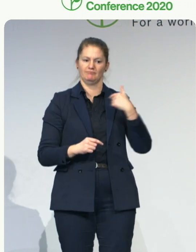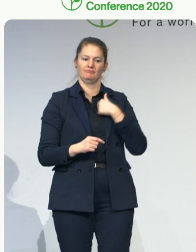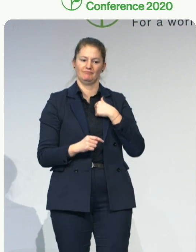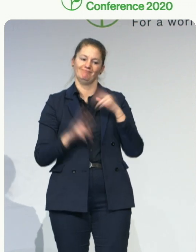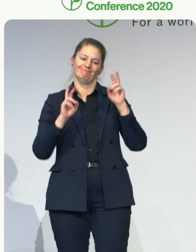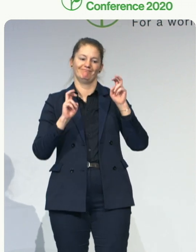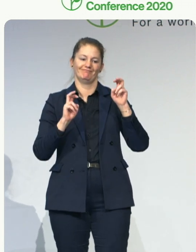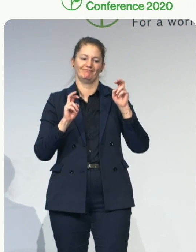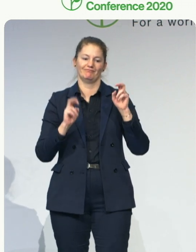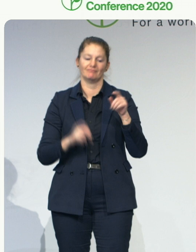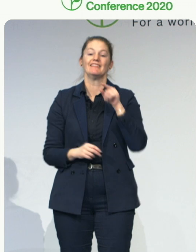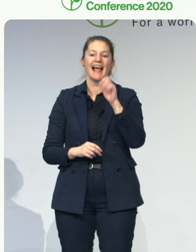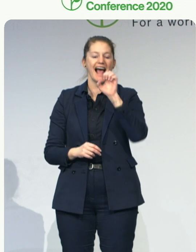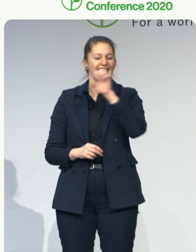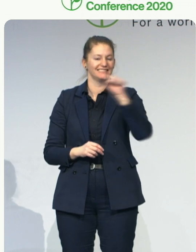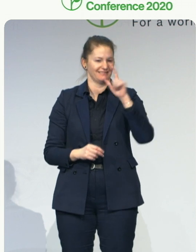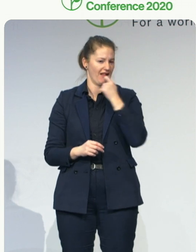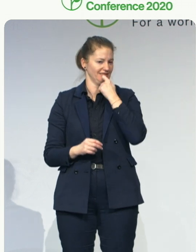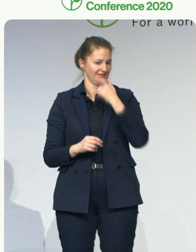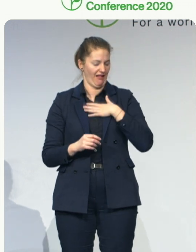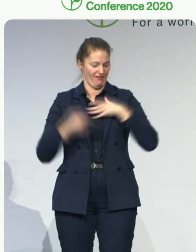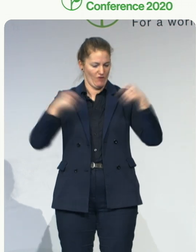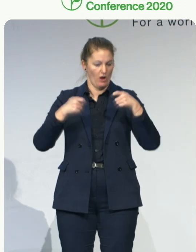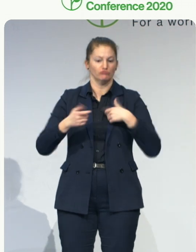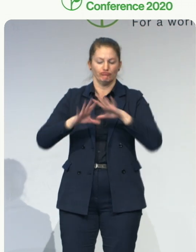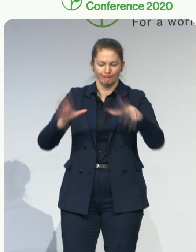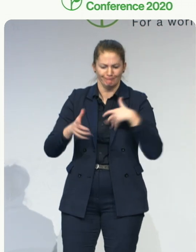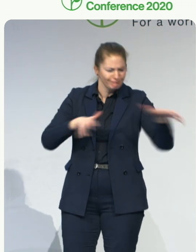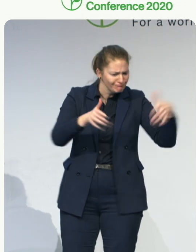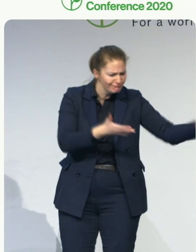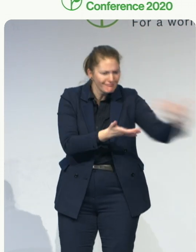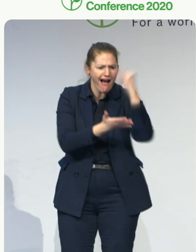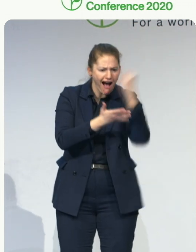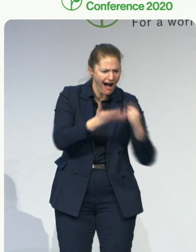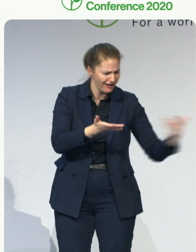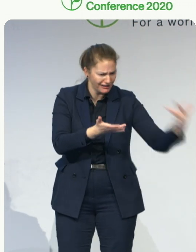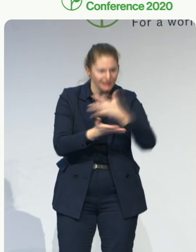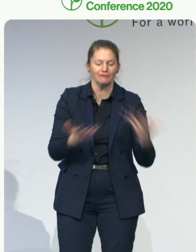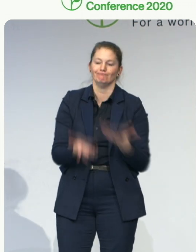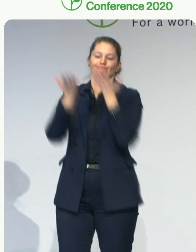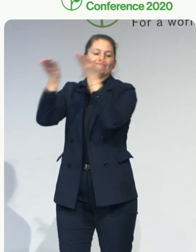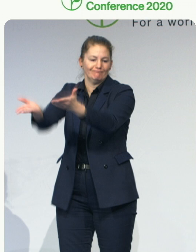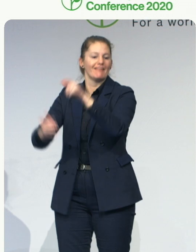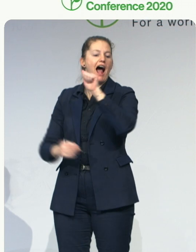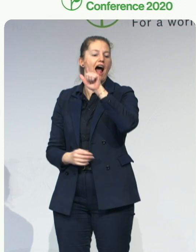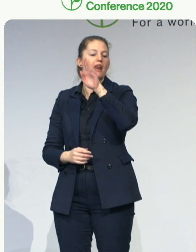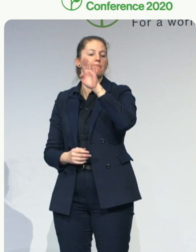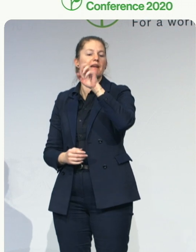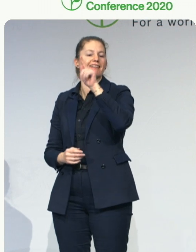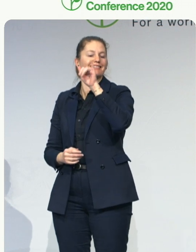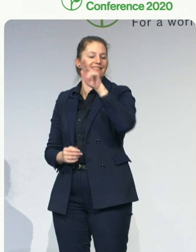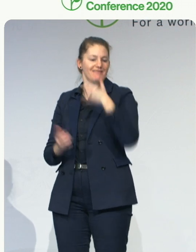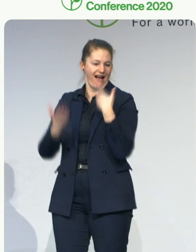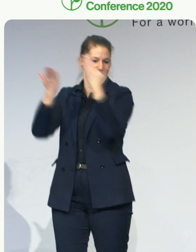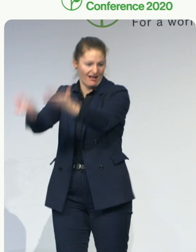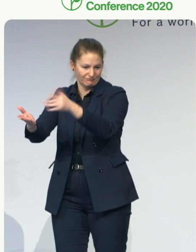are creating with them a program to make the communication of art more inclusive by